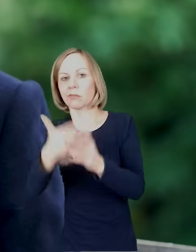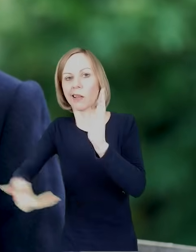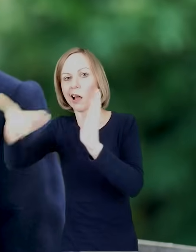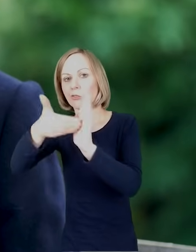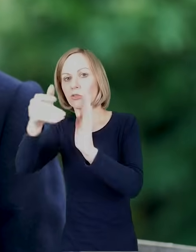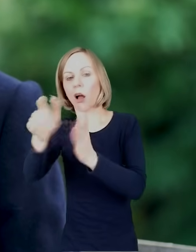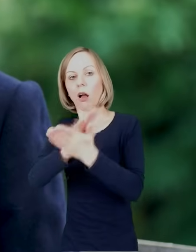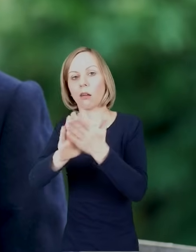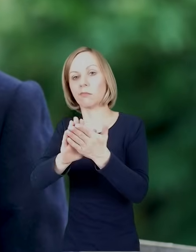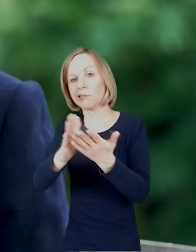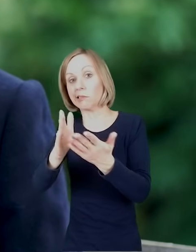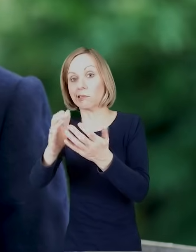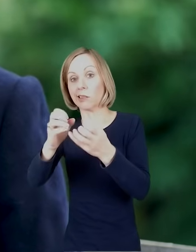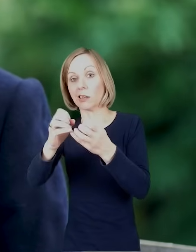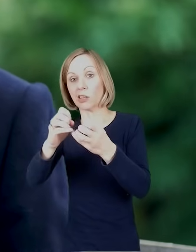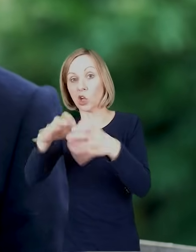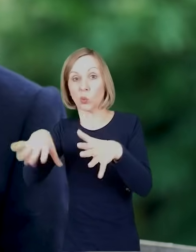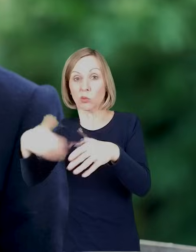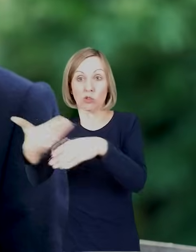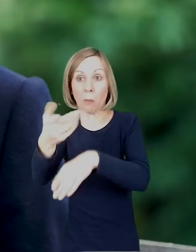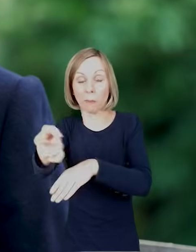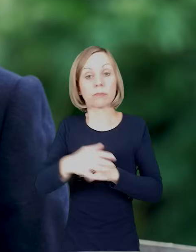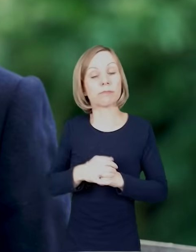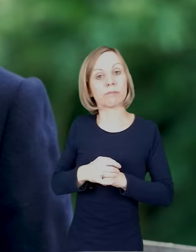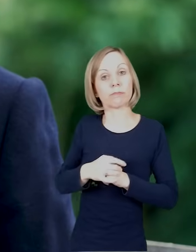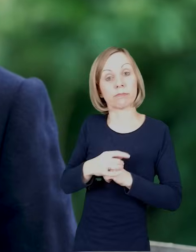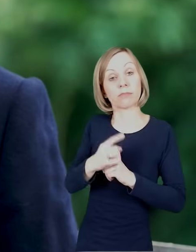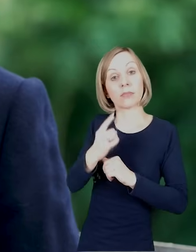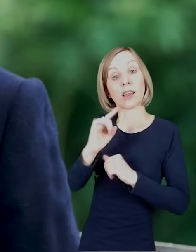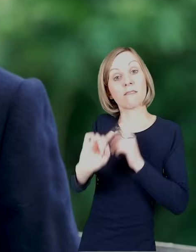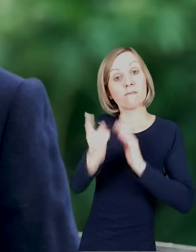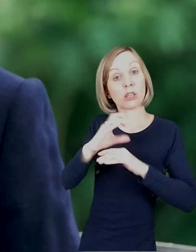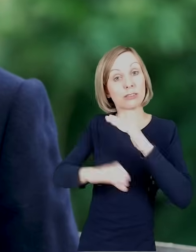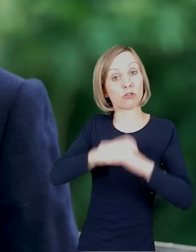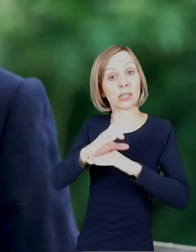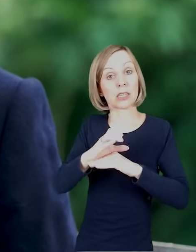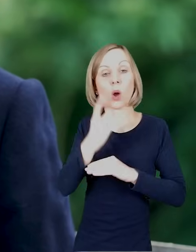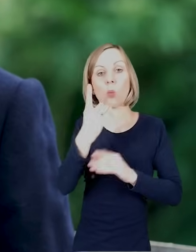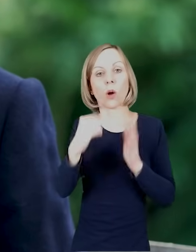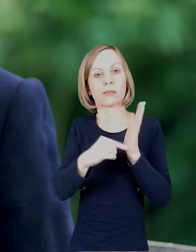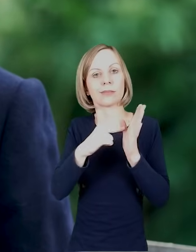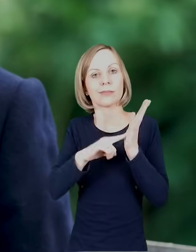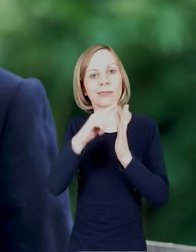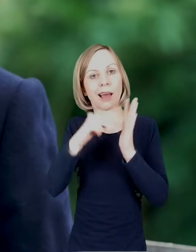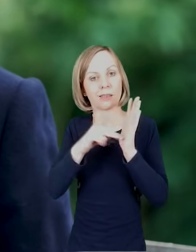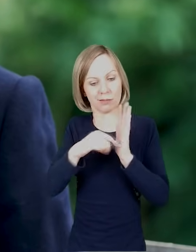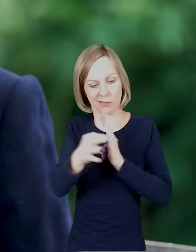their job. In the first century, one talent was worth an astonishing amount of